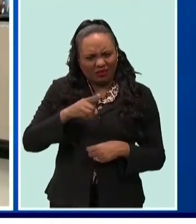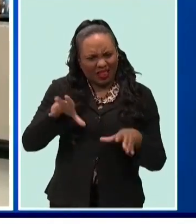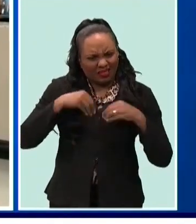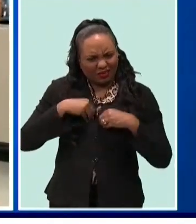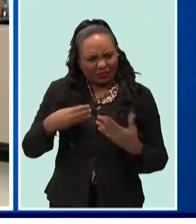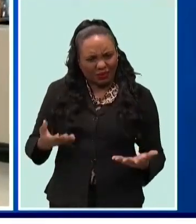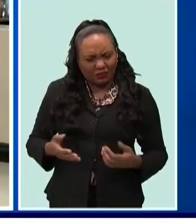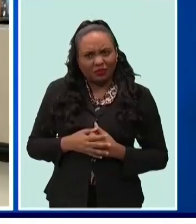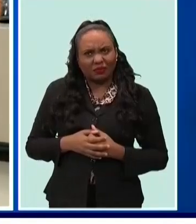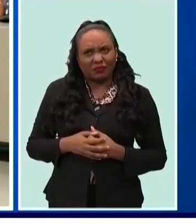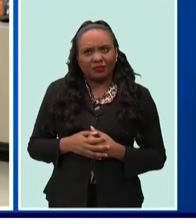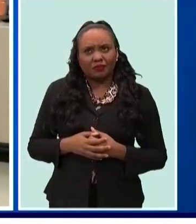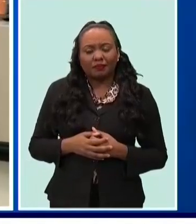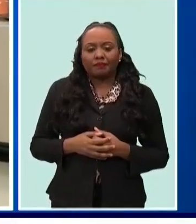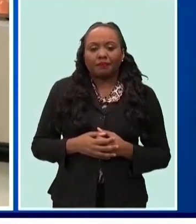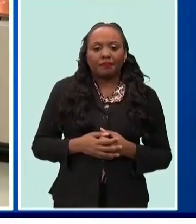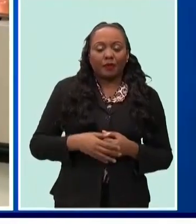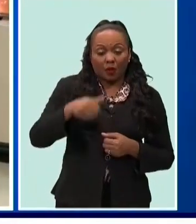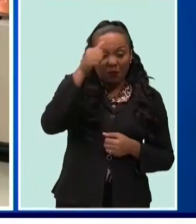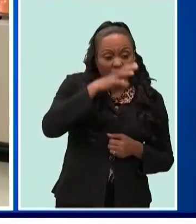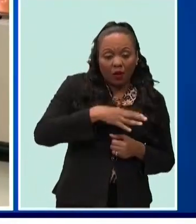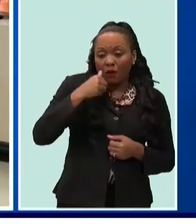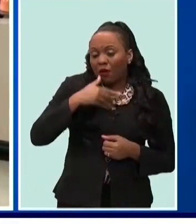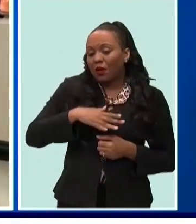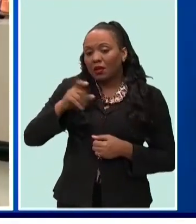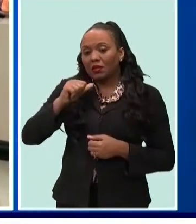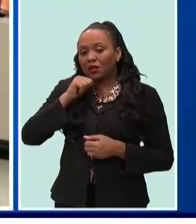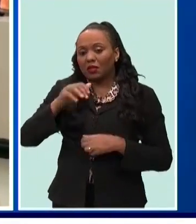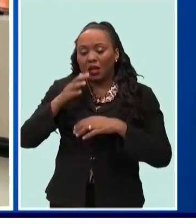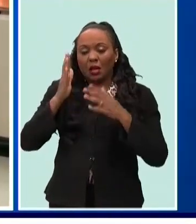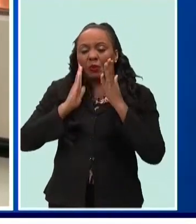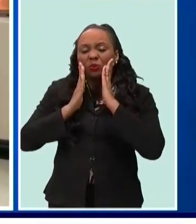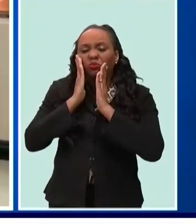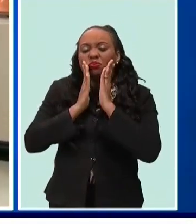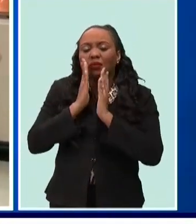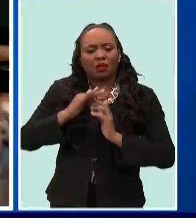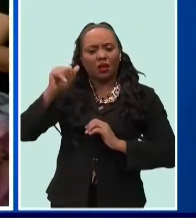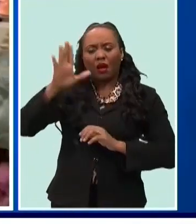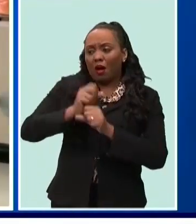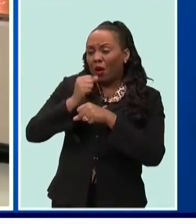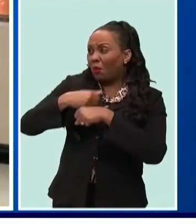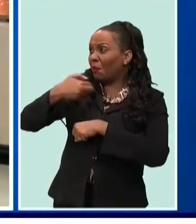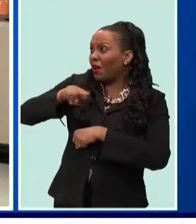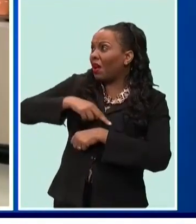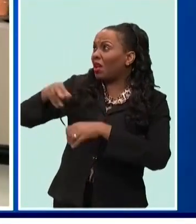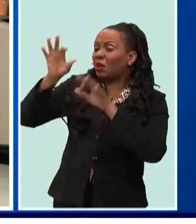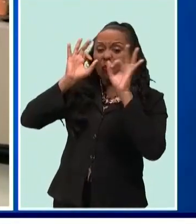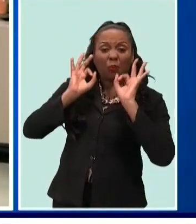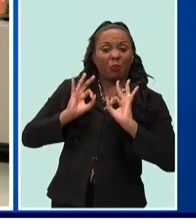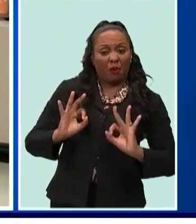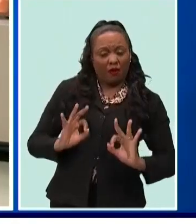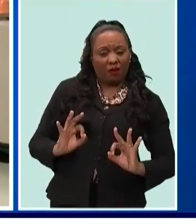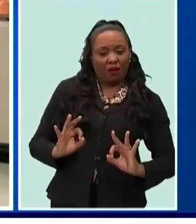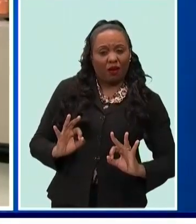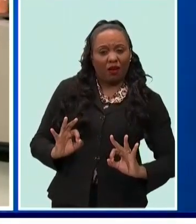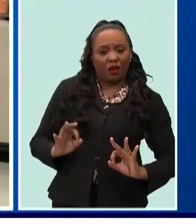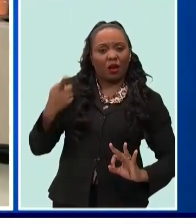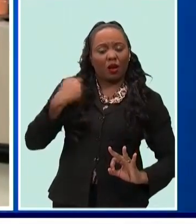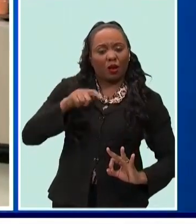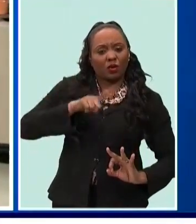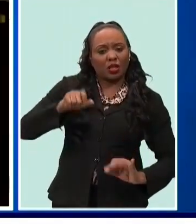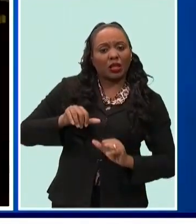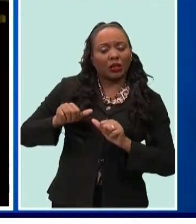believe that man and woman should not be bleaching the skin because God made us perfect in his own way. And we should be remain the way as he